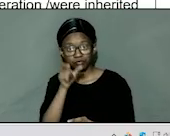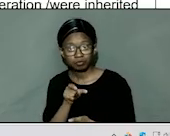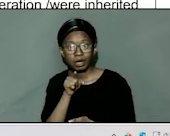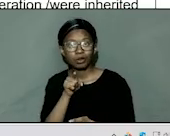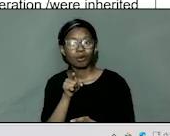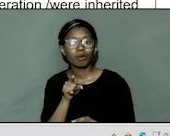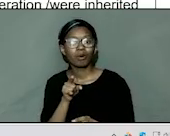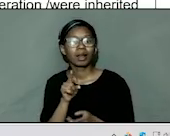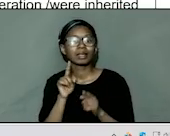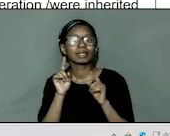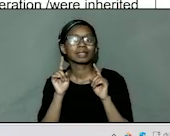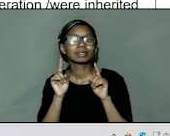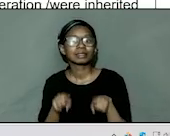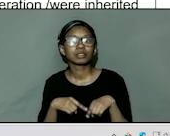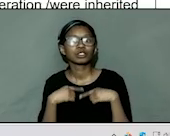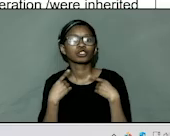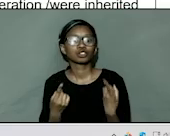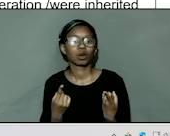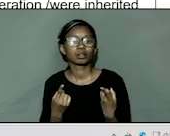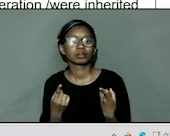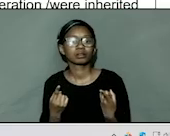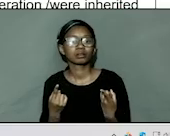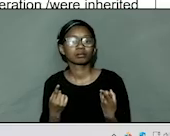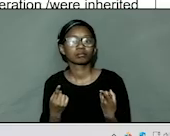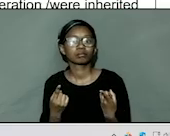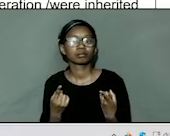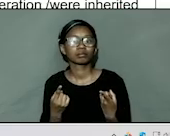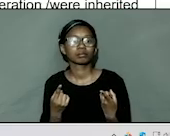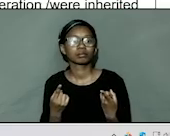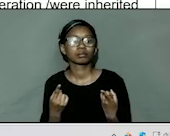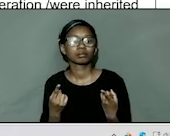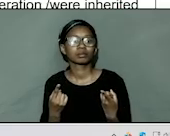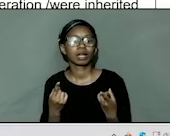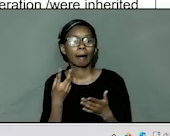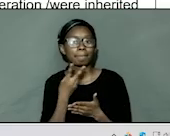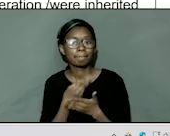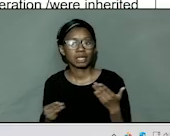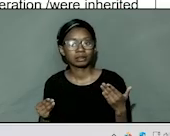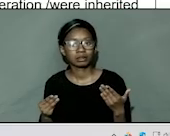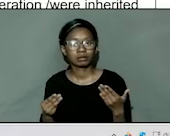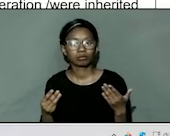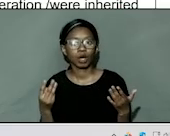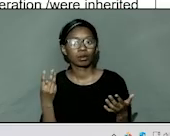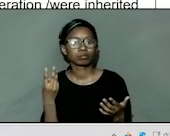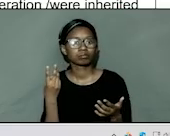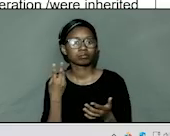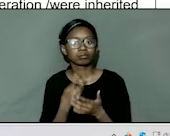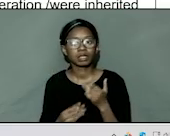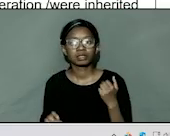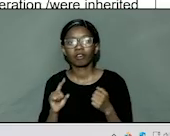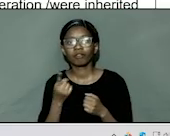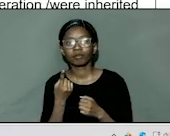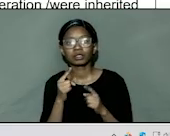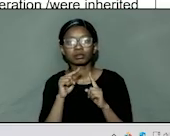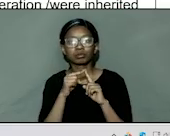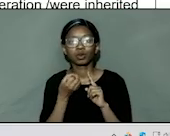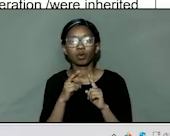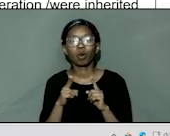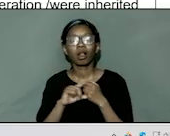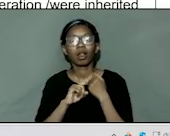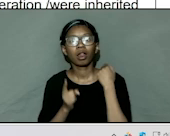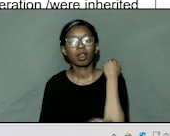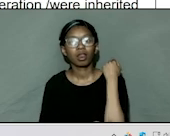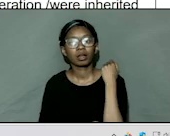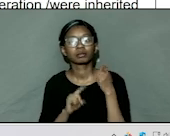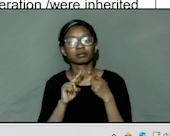cannot miss the mark of the first bullet and the last bullet. Why am I saying